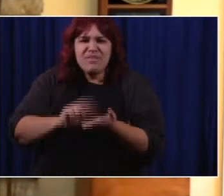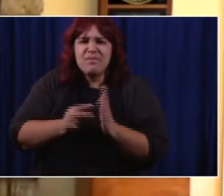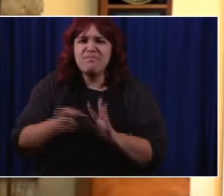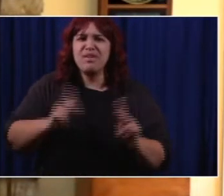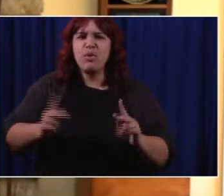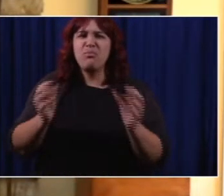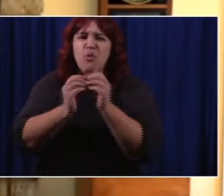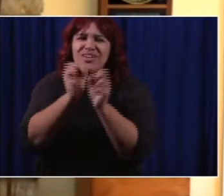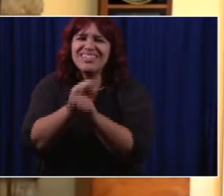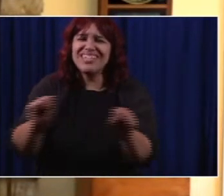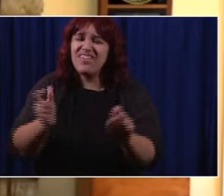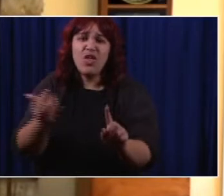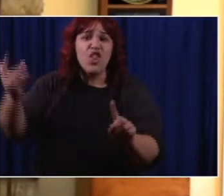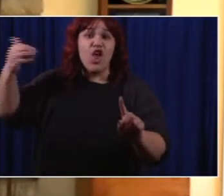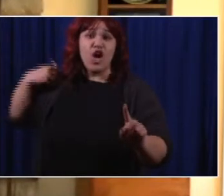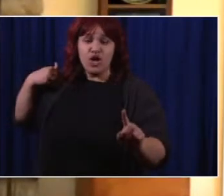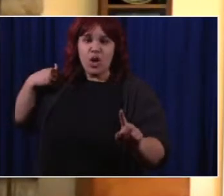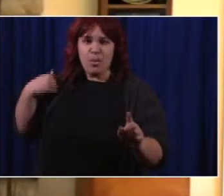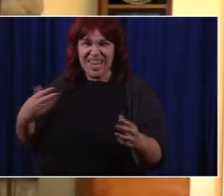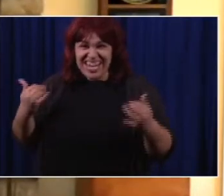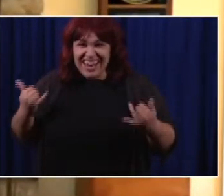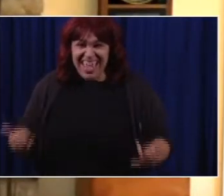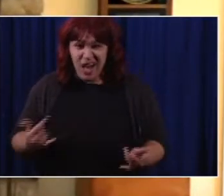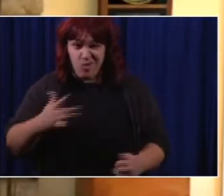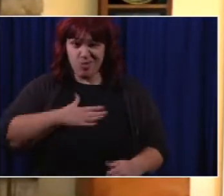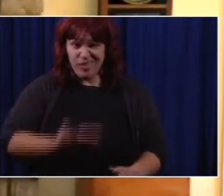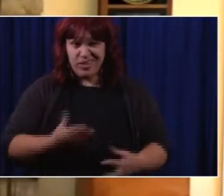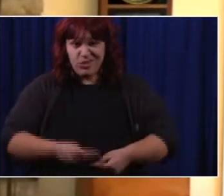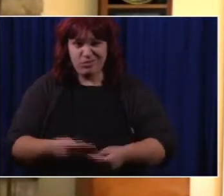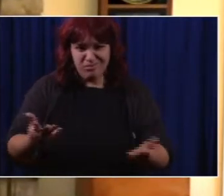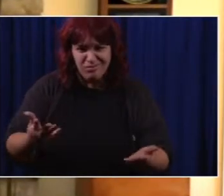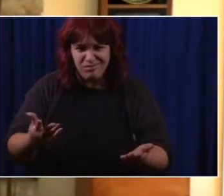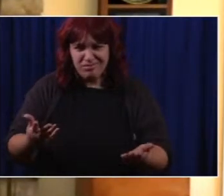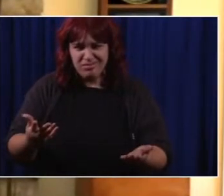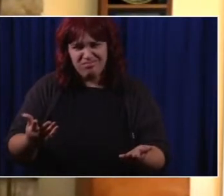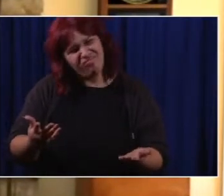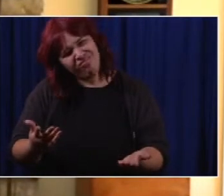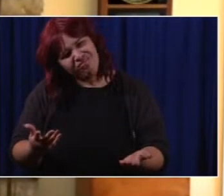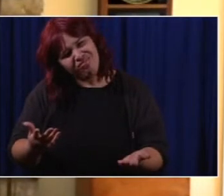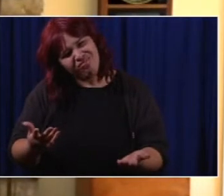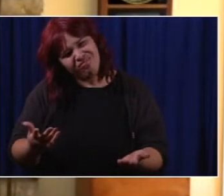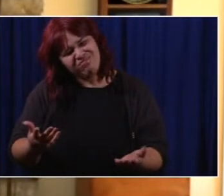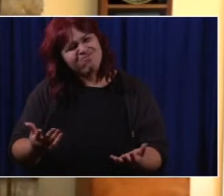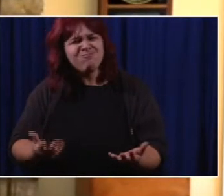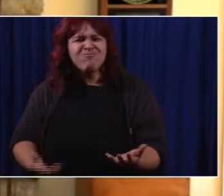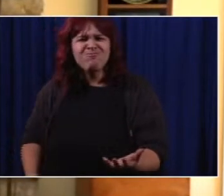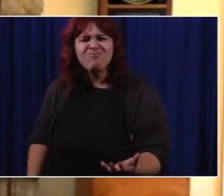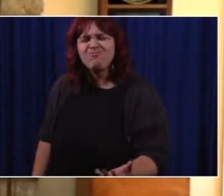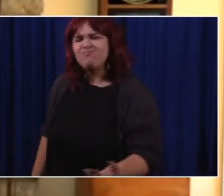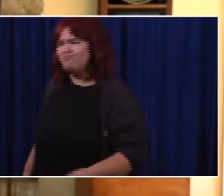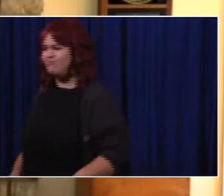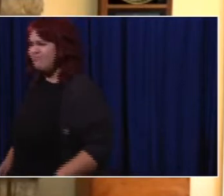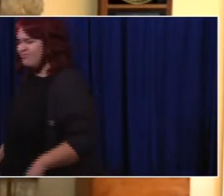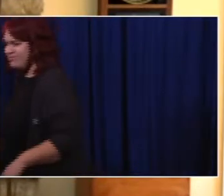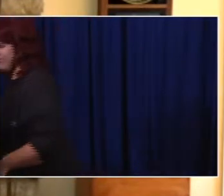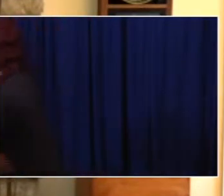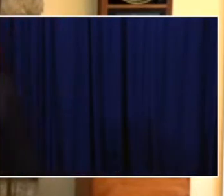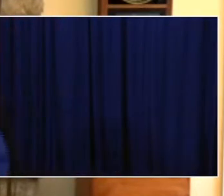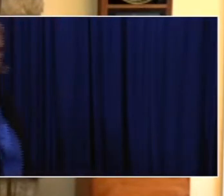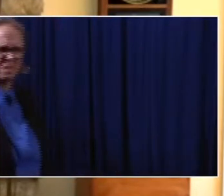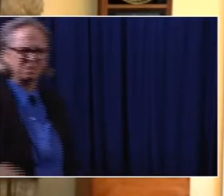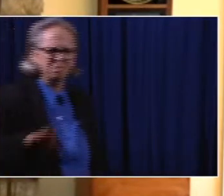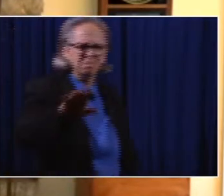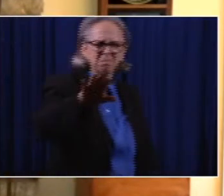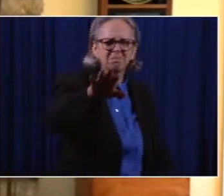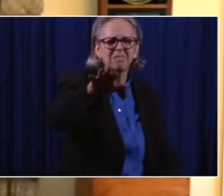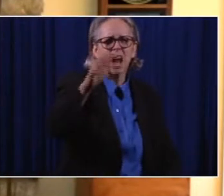we can? Jess, I don't know. Look, I'll look at that myself. I'm not aware of that,